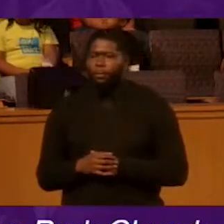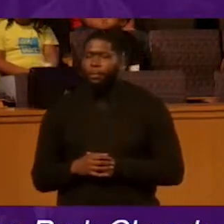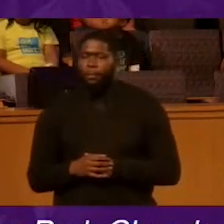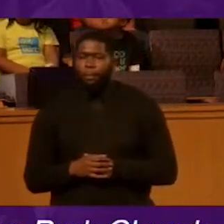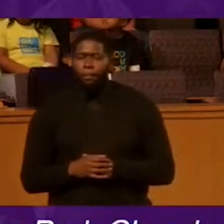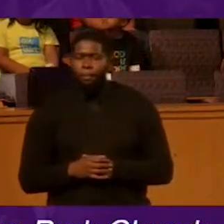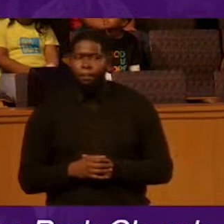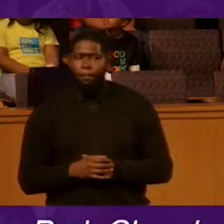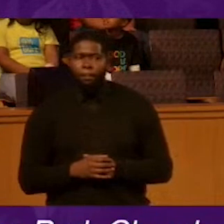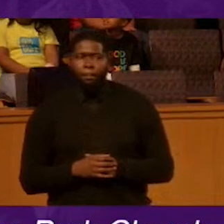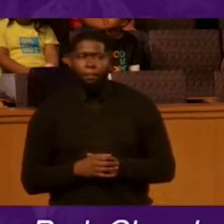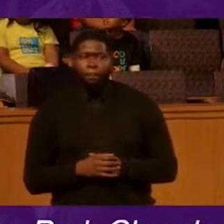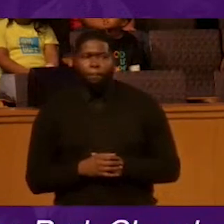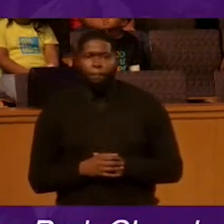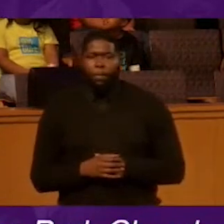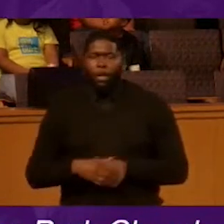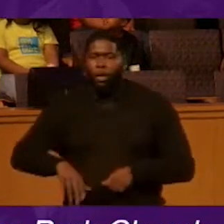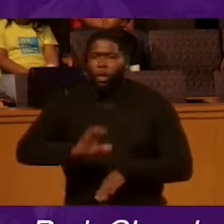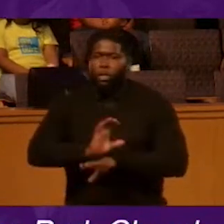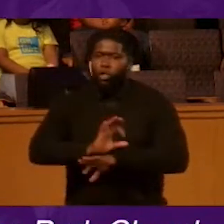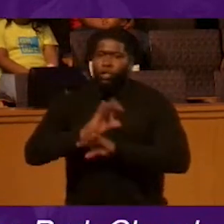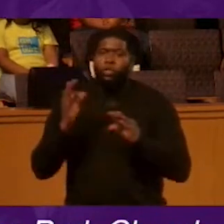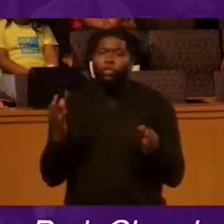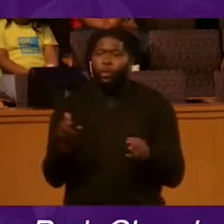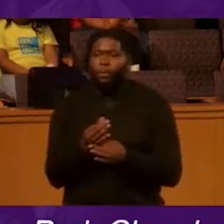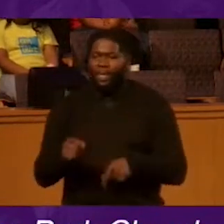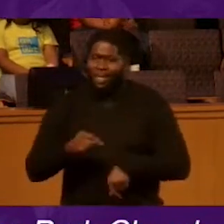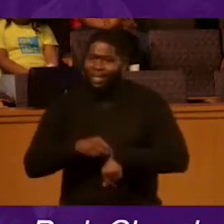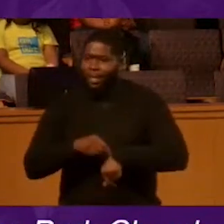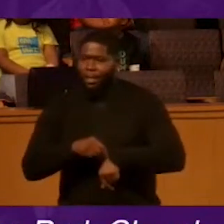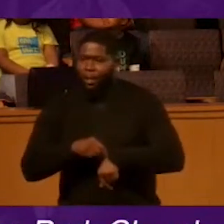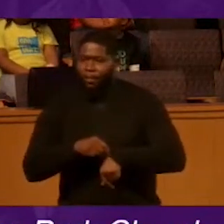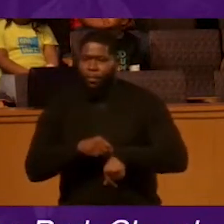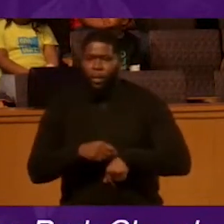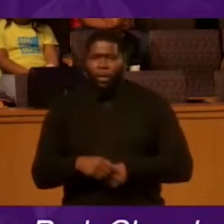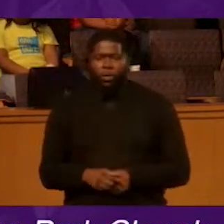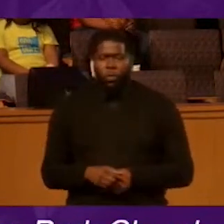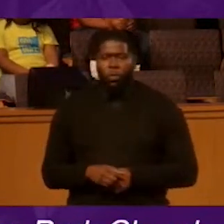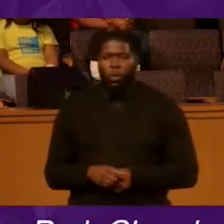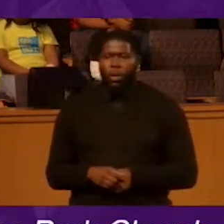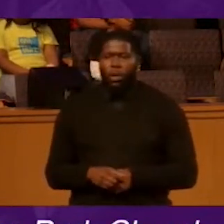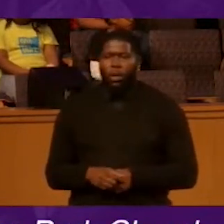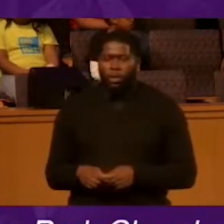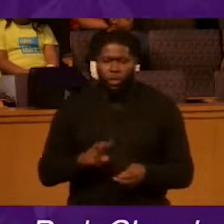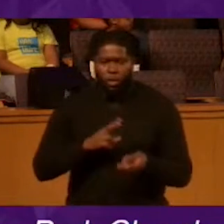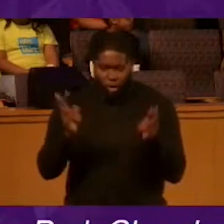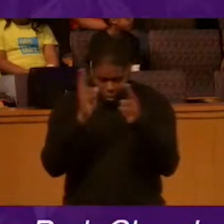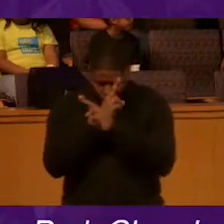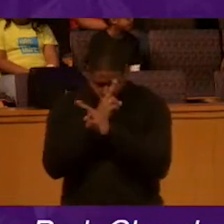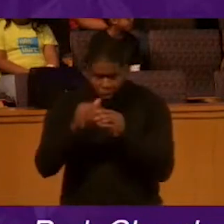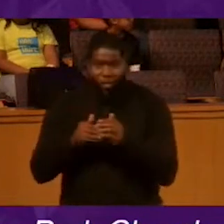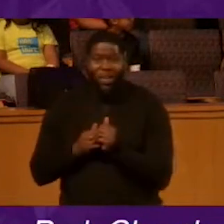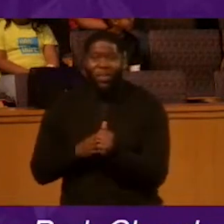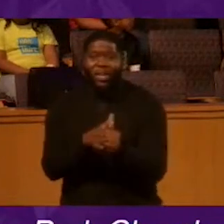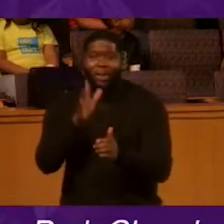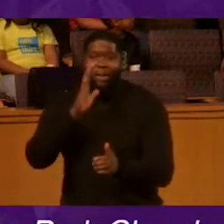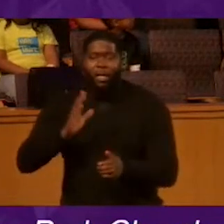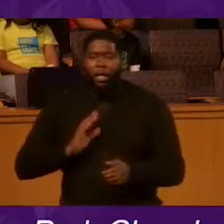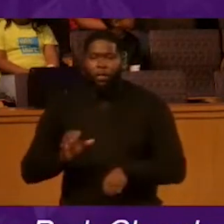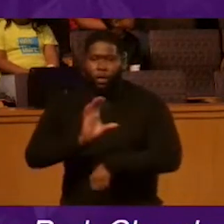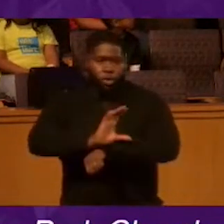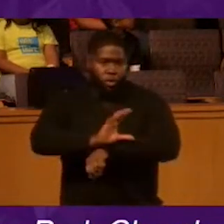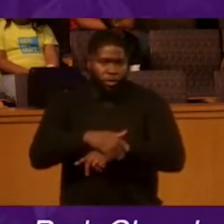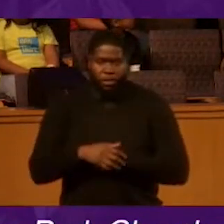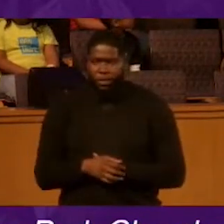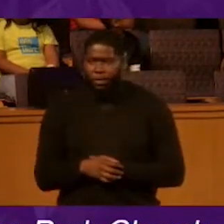kmorrison@upbc.org. Okay, Park family, this is the time we set aside to honor the leading lady of the Park